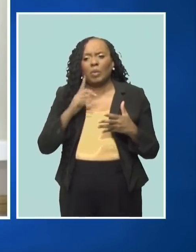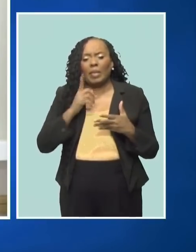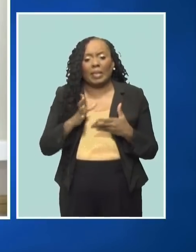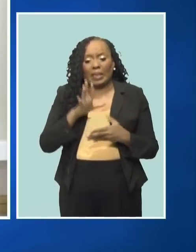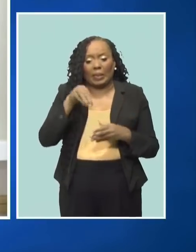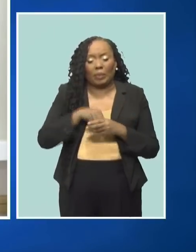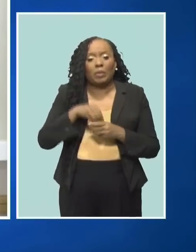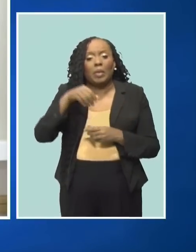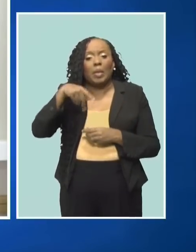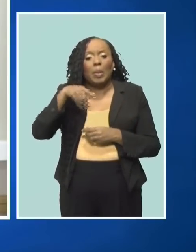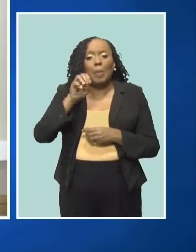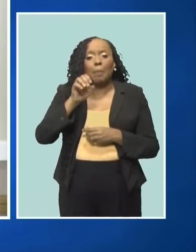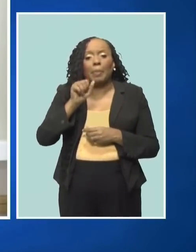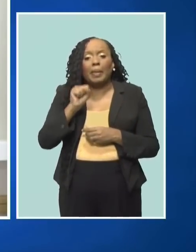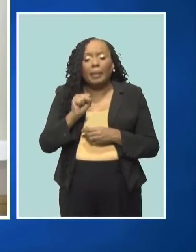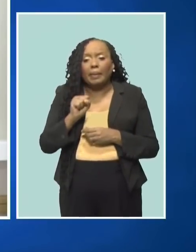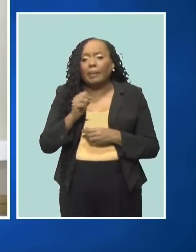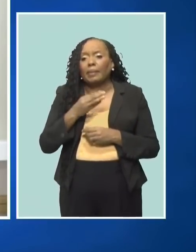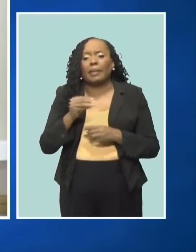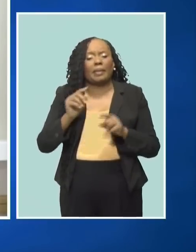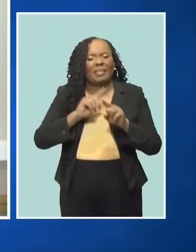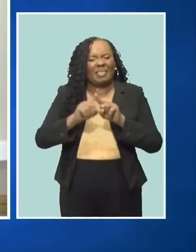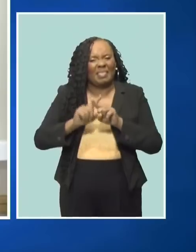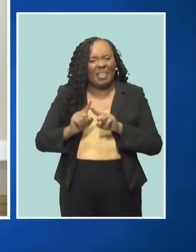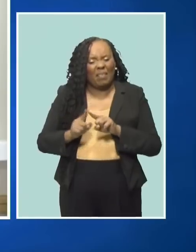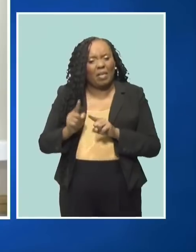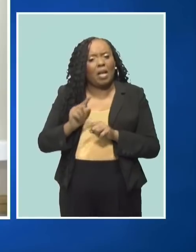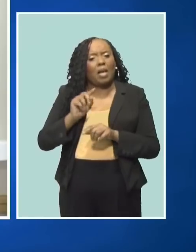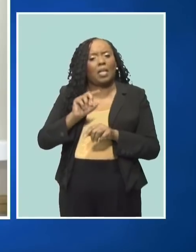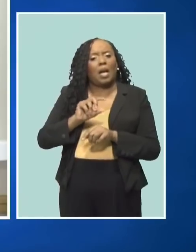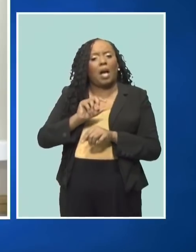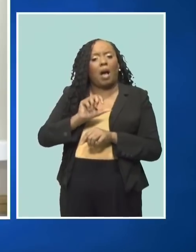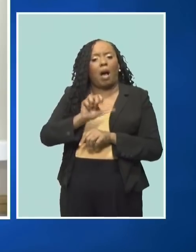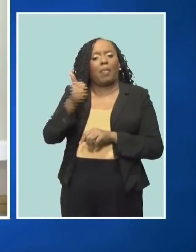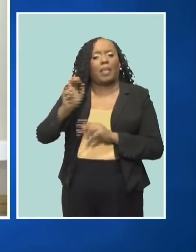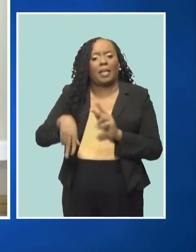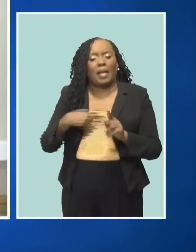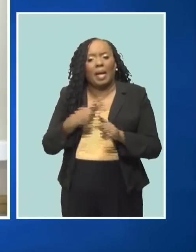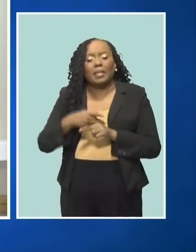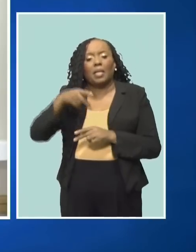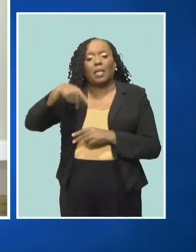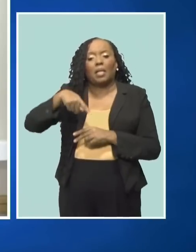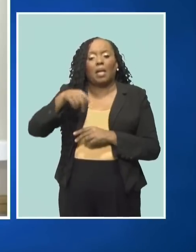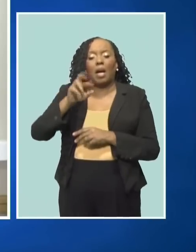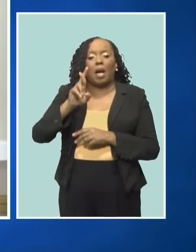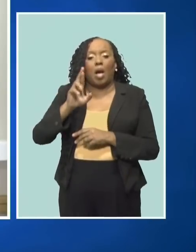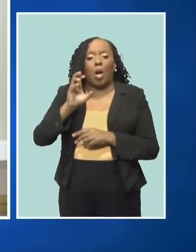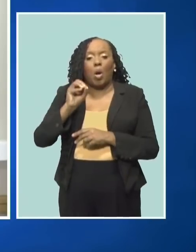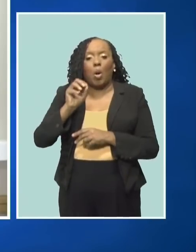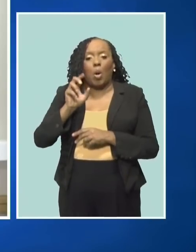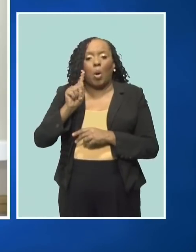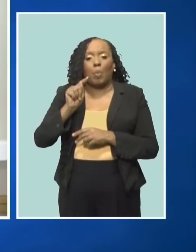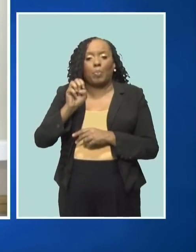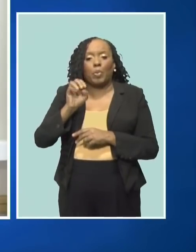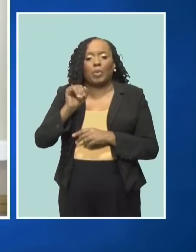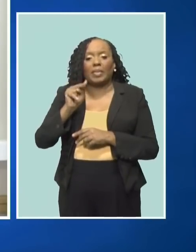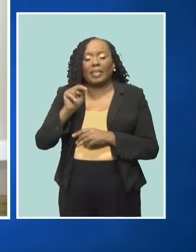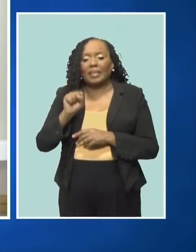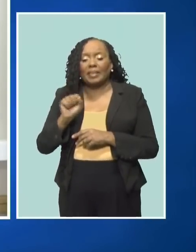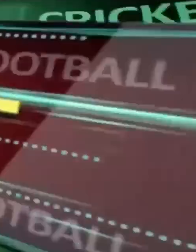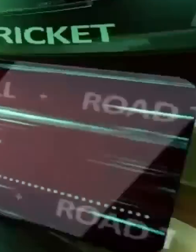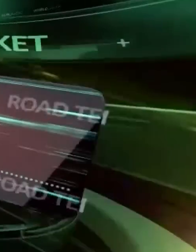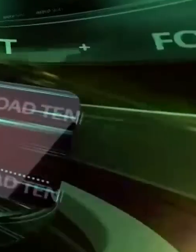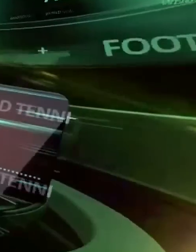incorporating the peas and the legumes and incorporating the nuts once they are appropriate age to consume nuts. There are ways to do